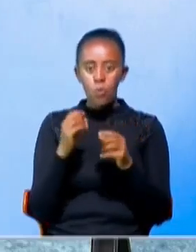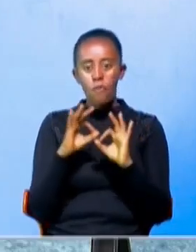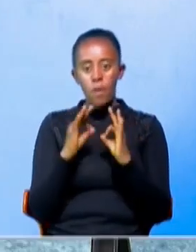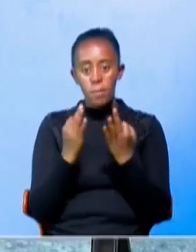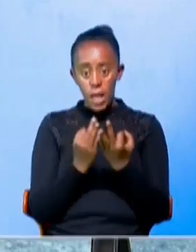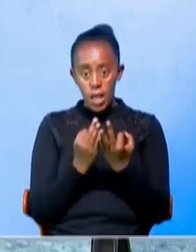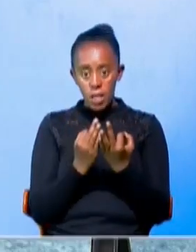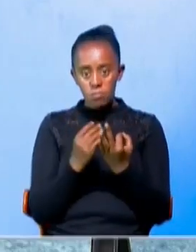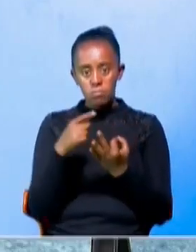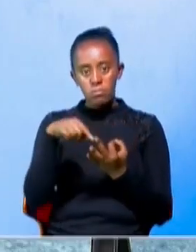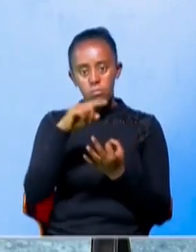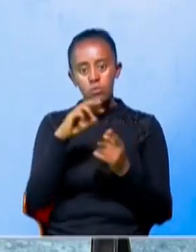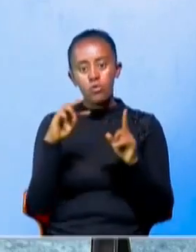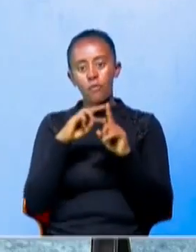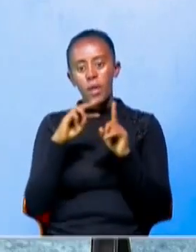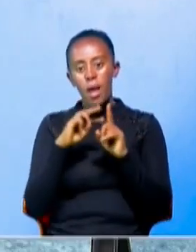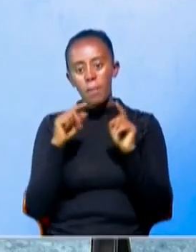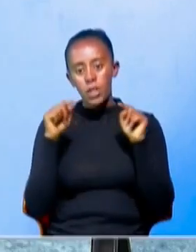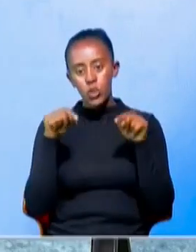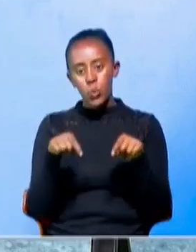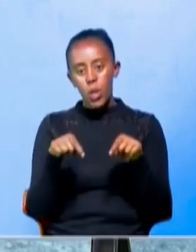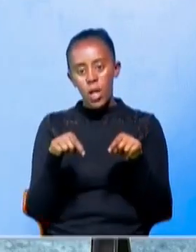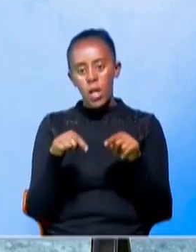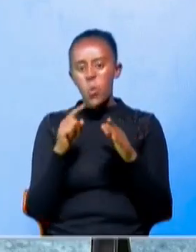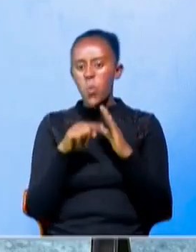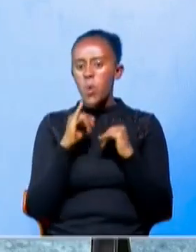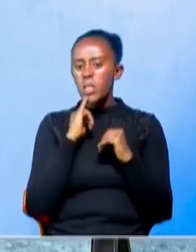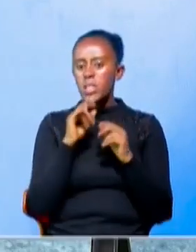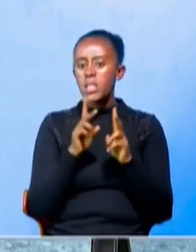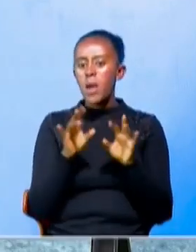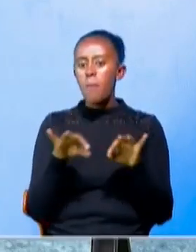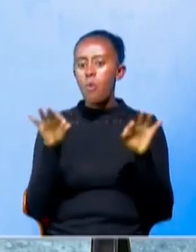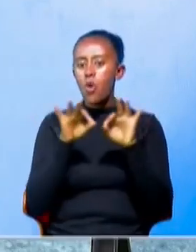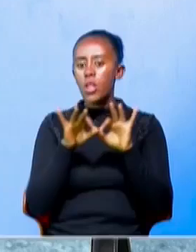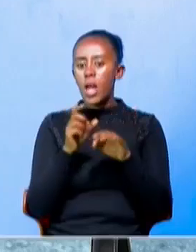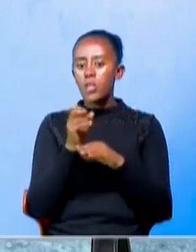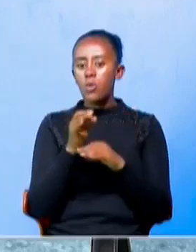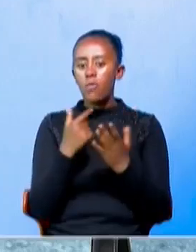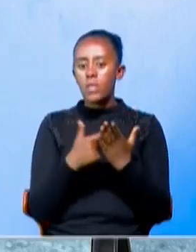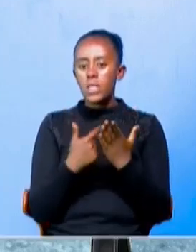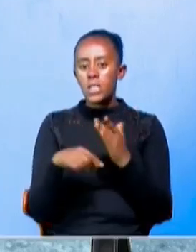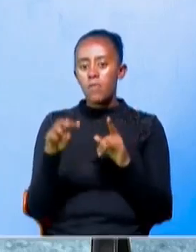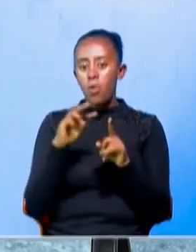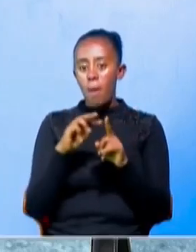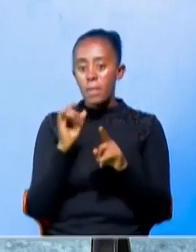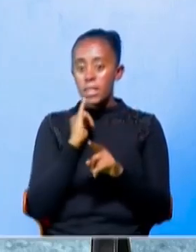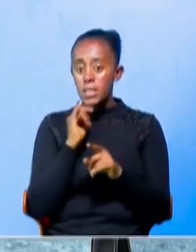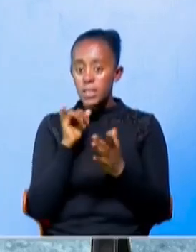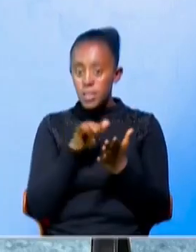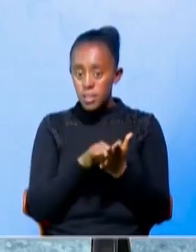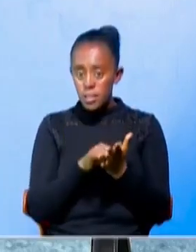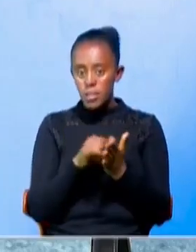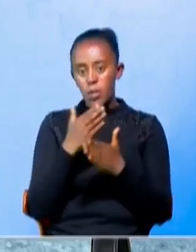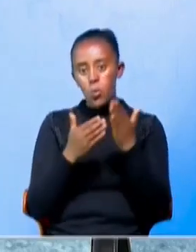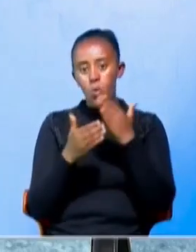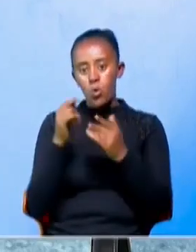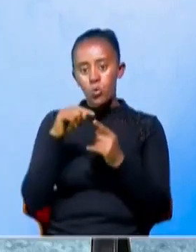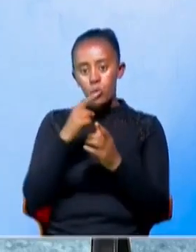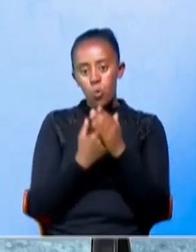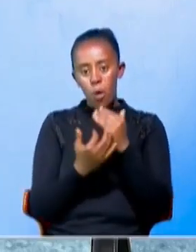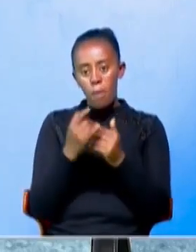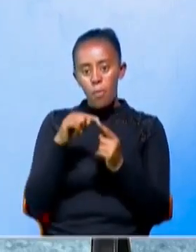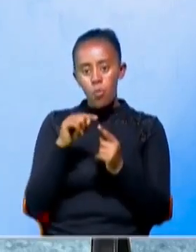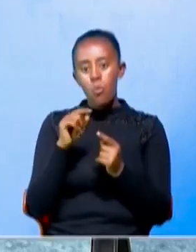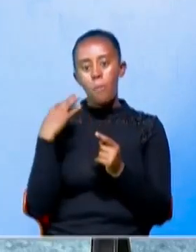of the vocabularies today. What is the importance of learning this vocabulary is that in order to talk about your